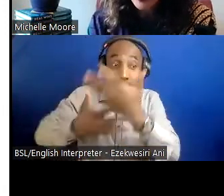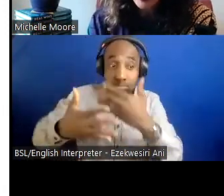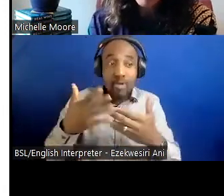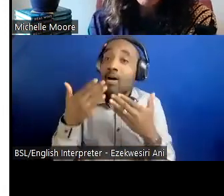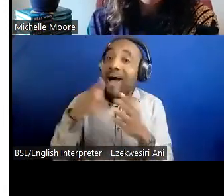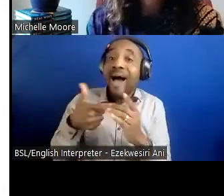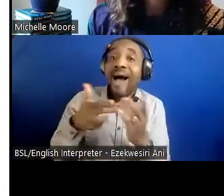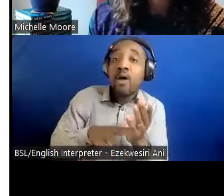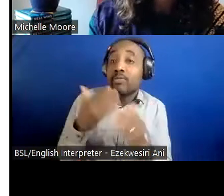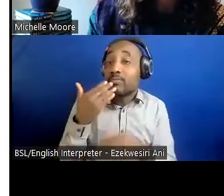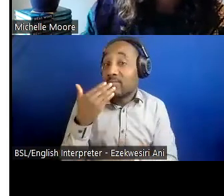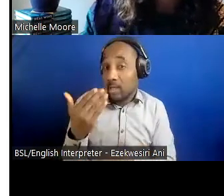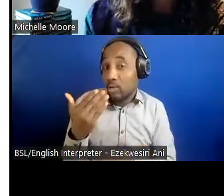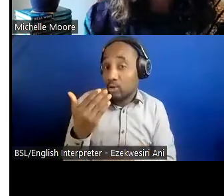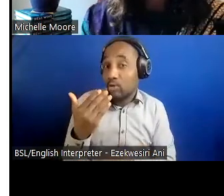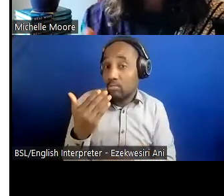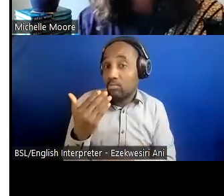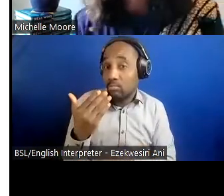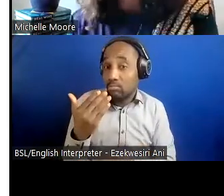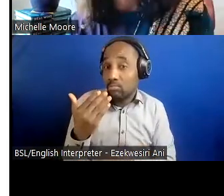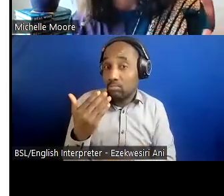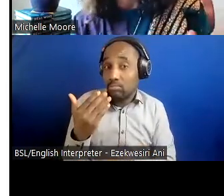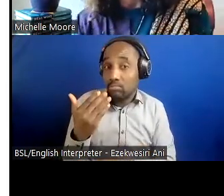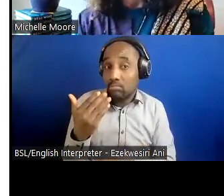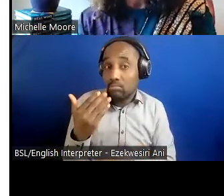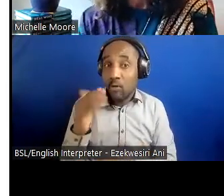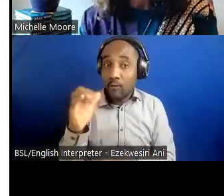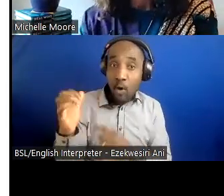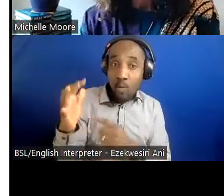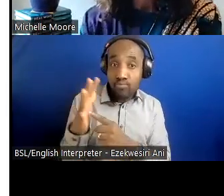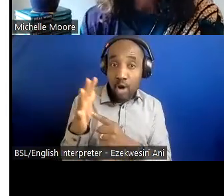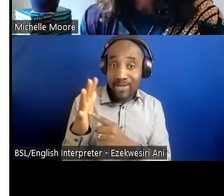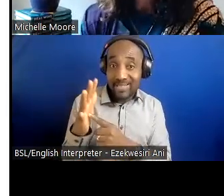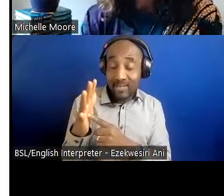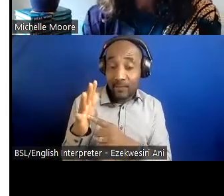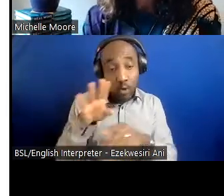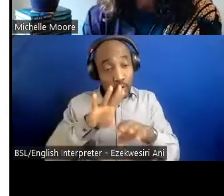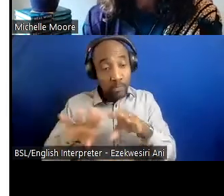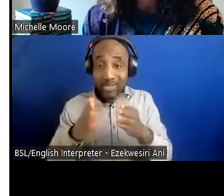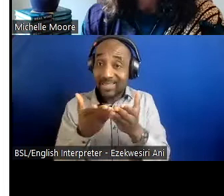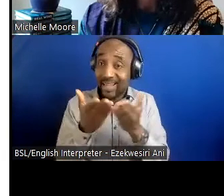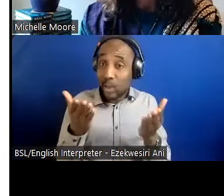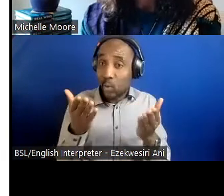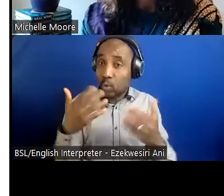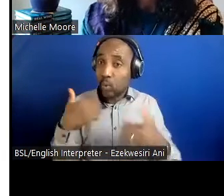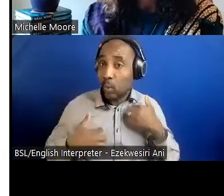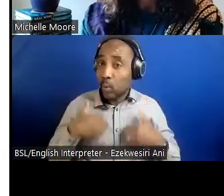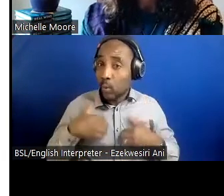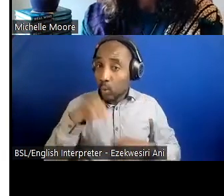Aaron for making this such a priority for Sporting Equals, and we look forward to your